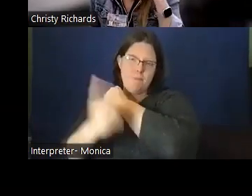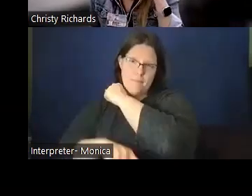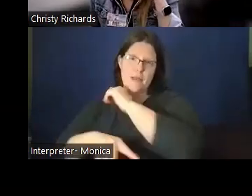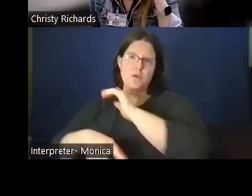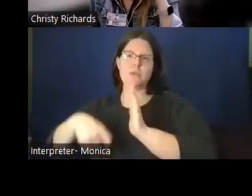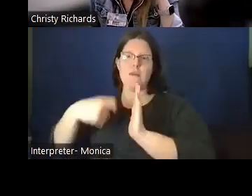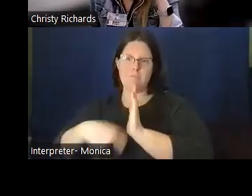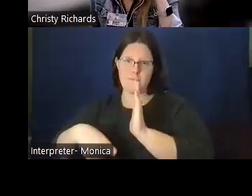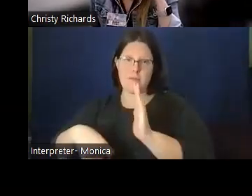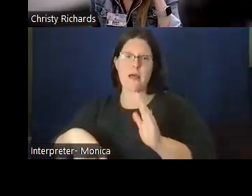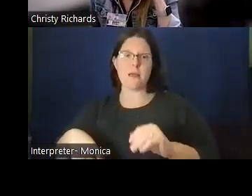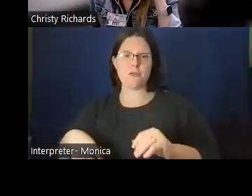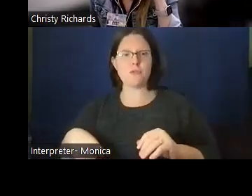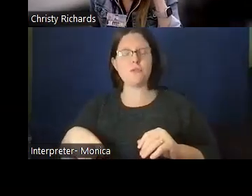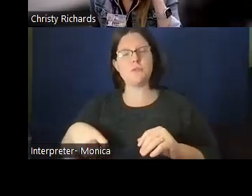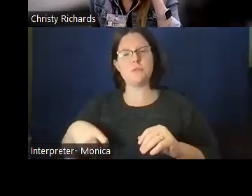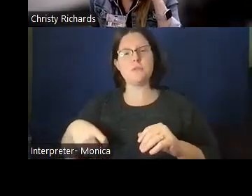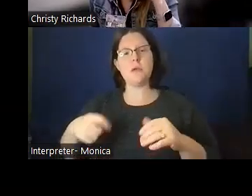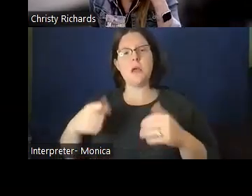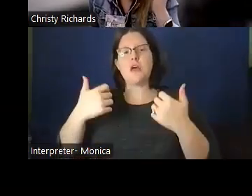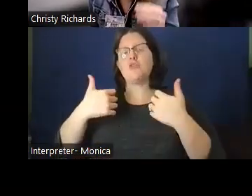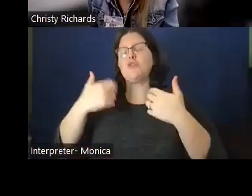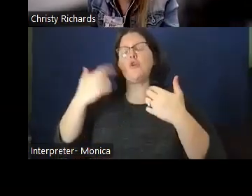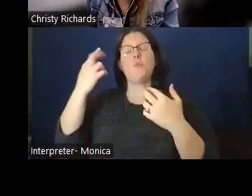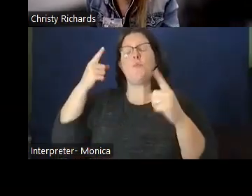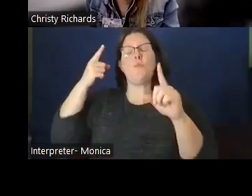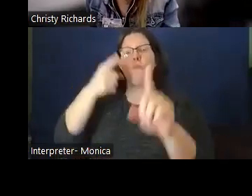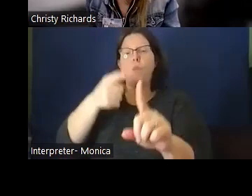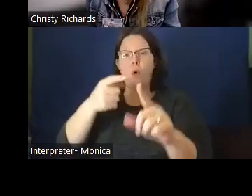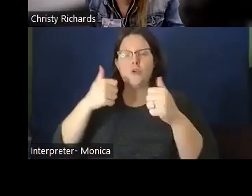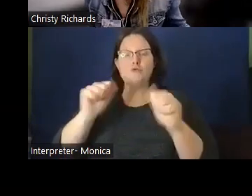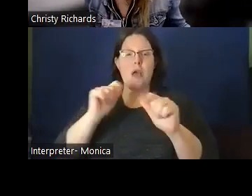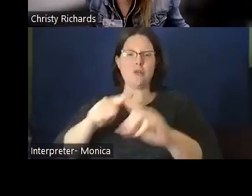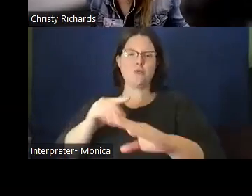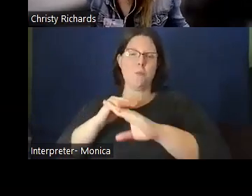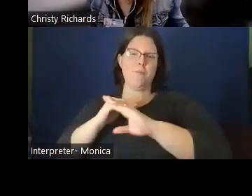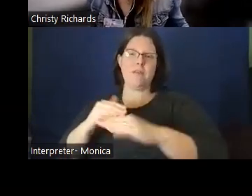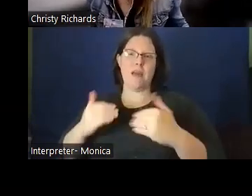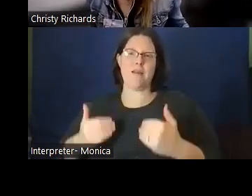these products out of the hands of teens and young adults.